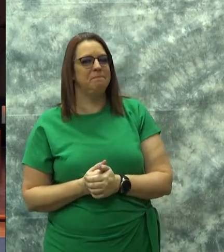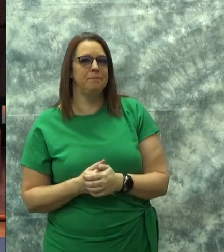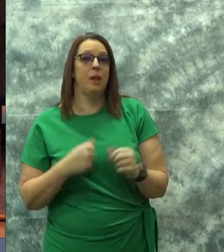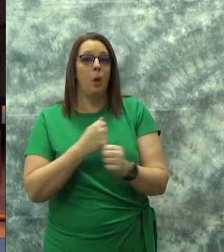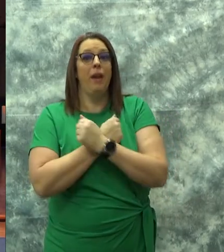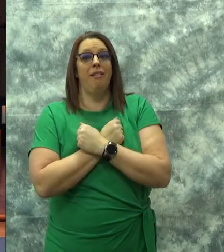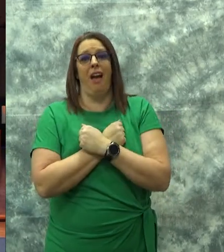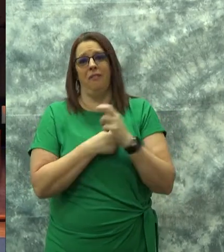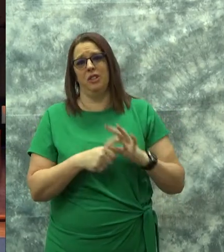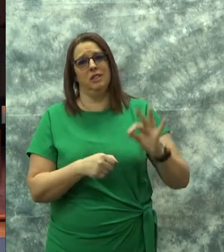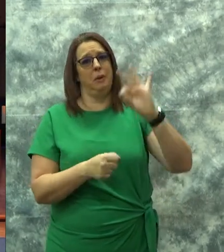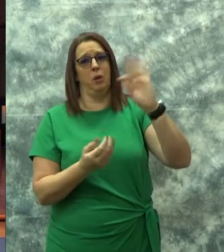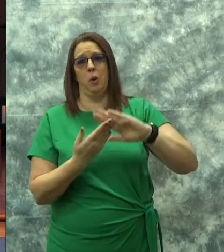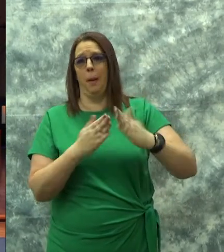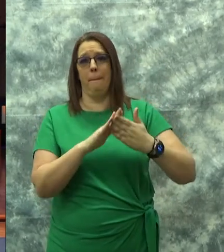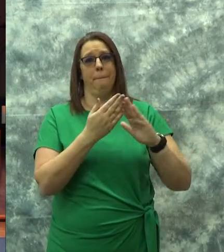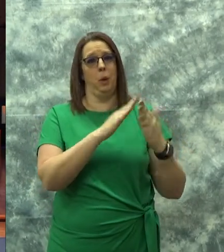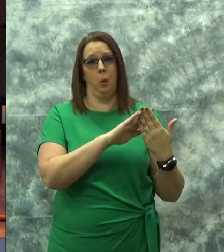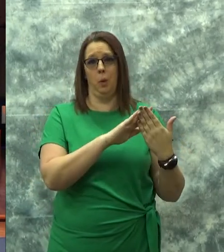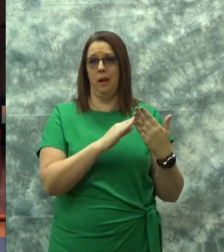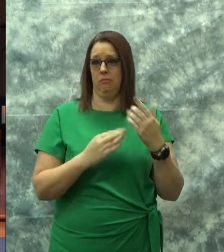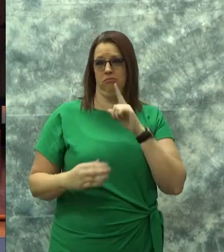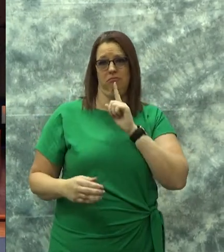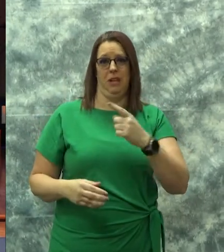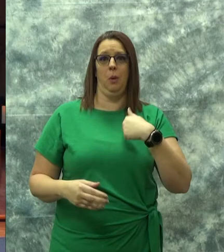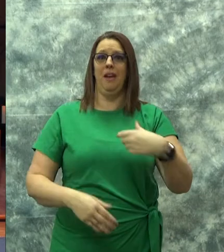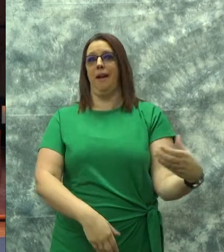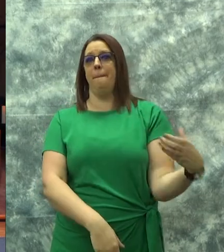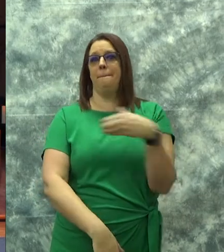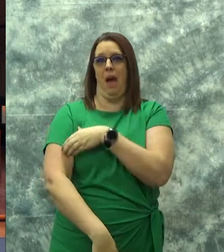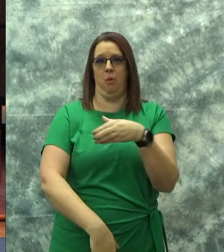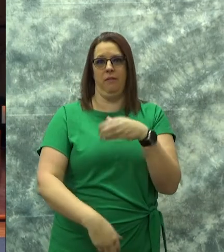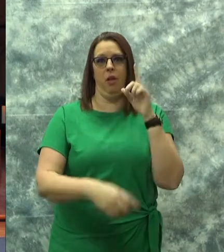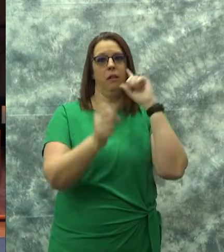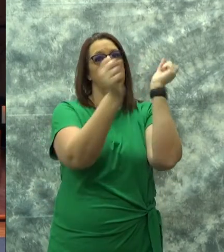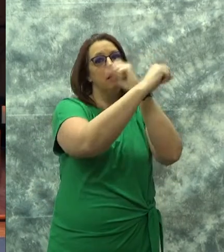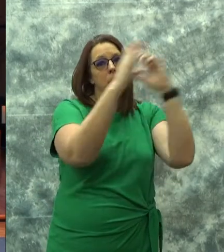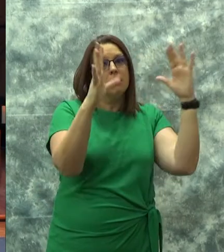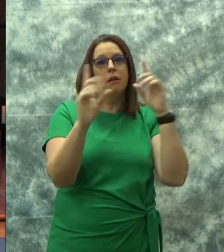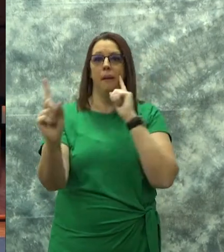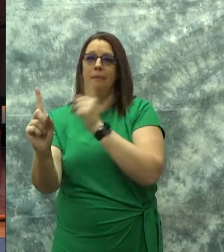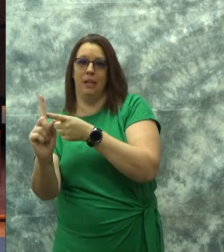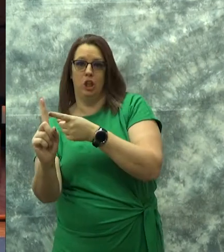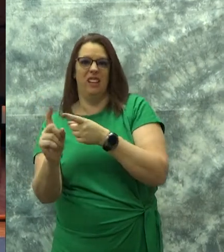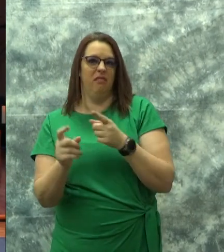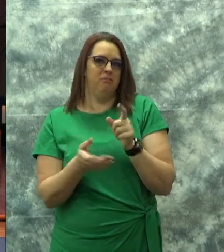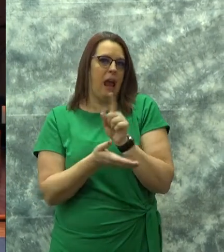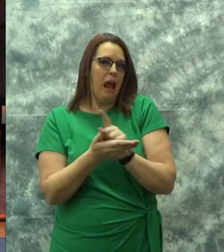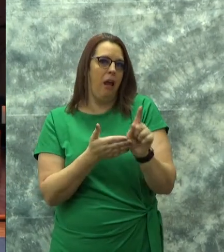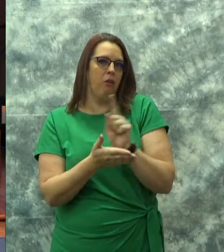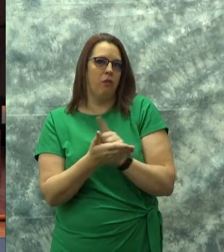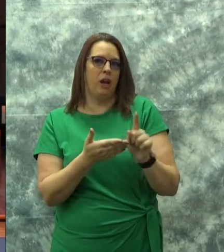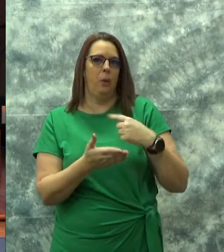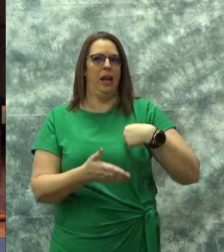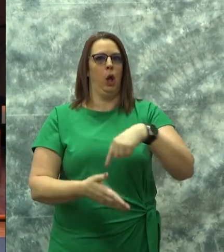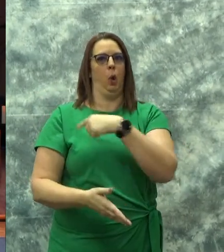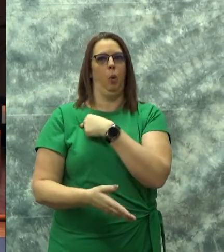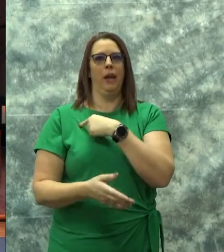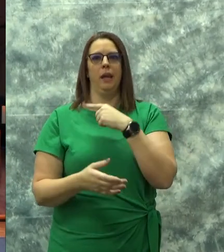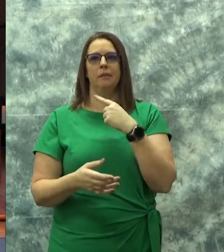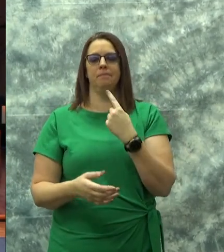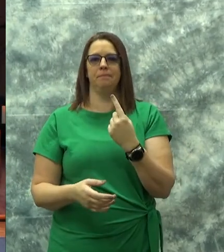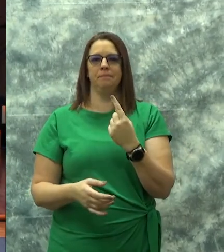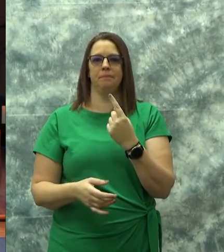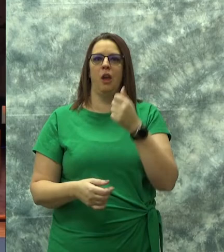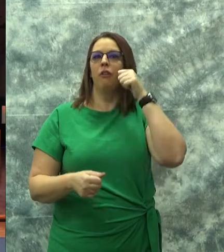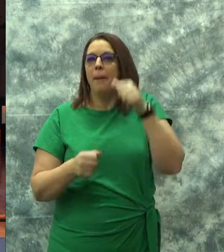we love our spiritual community, and we have a powerful vision and mission, and each week we spend time